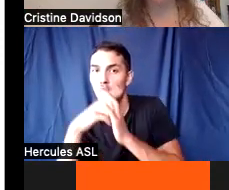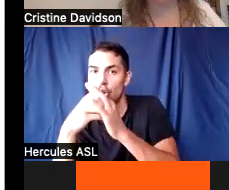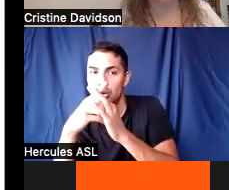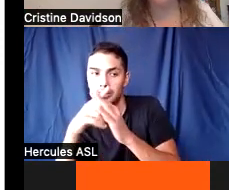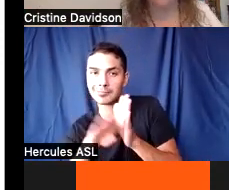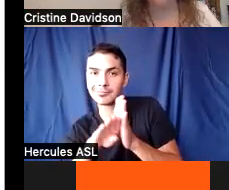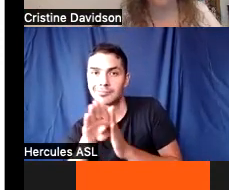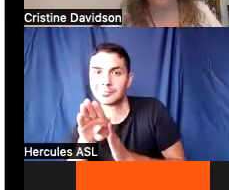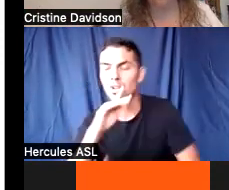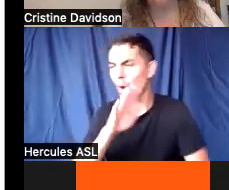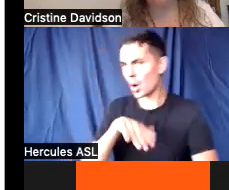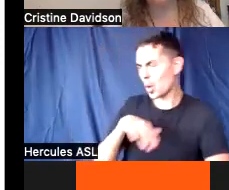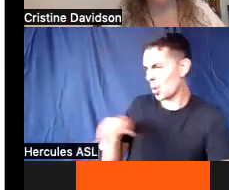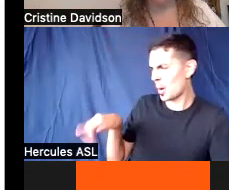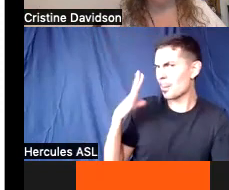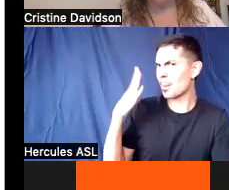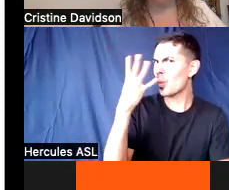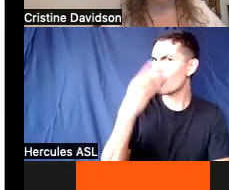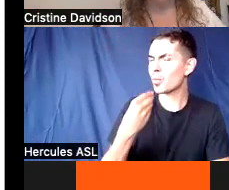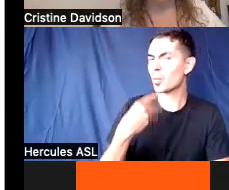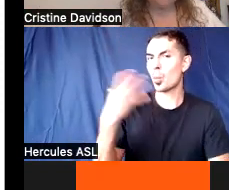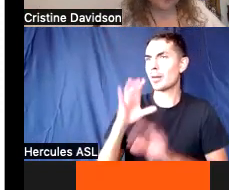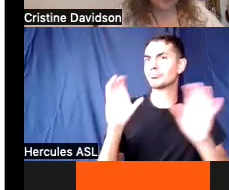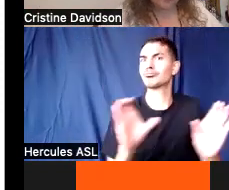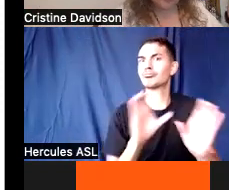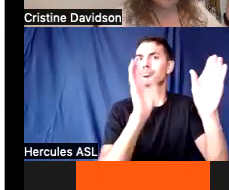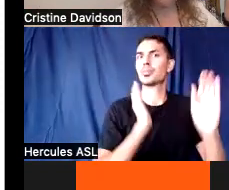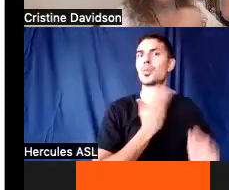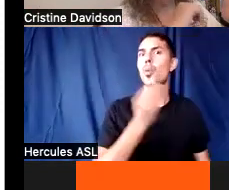cheap, we want it to decorate our homes. And so